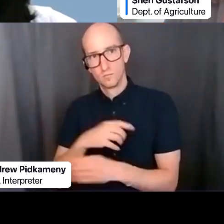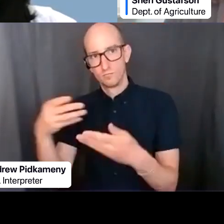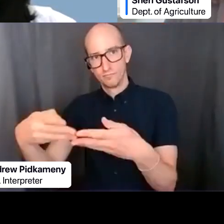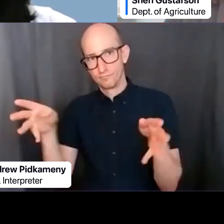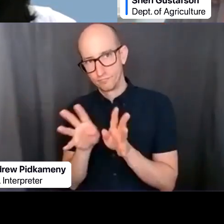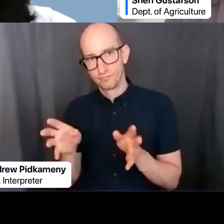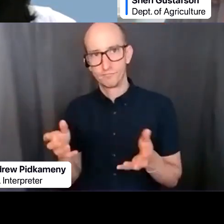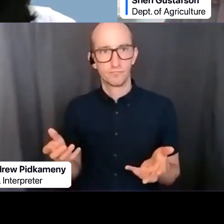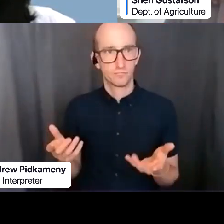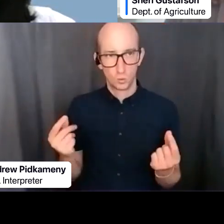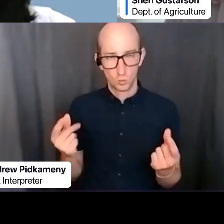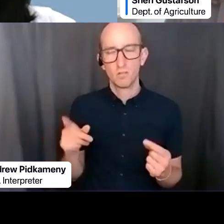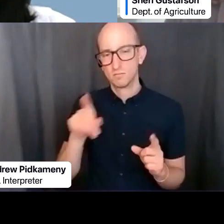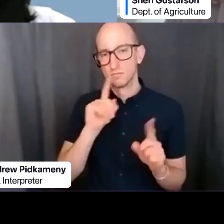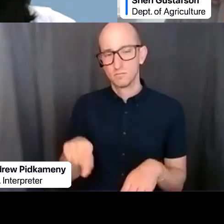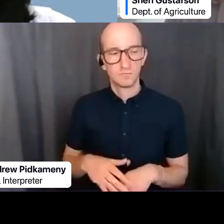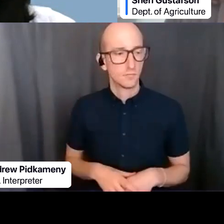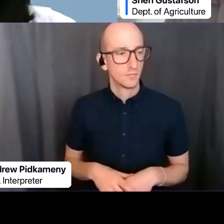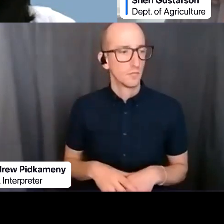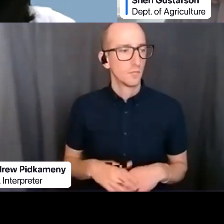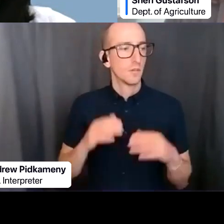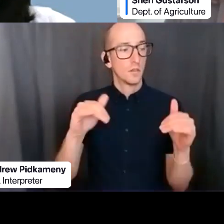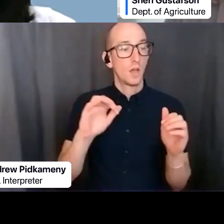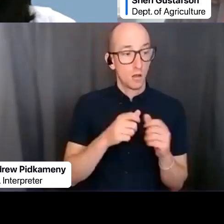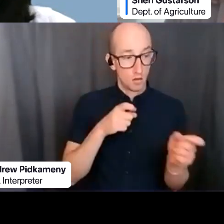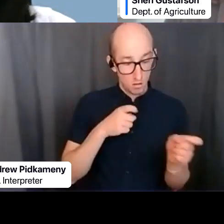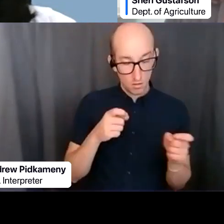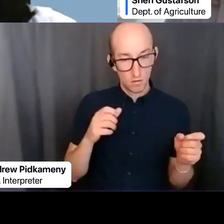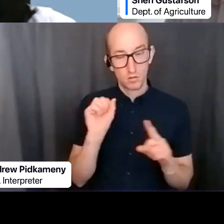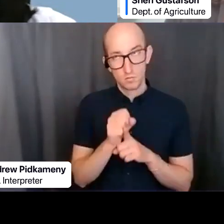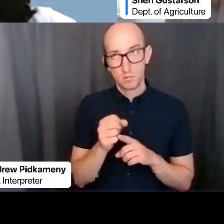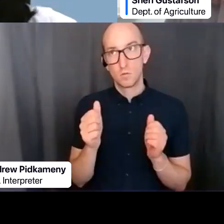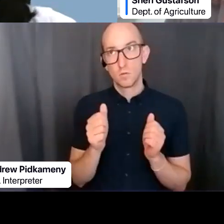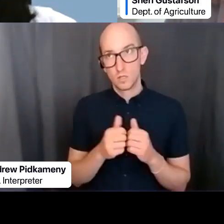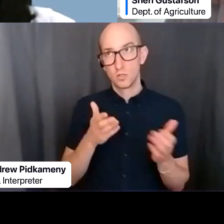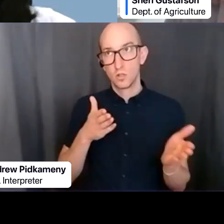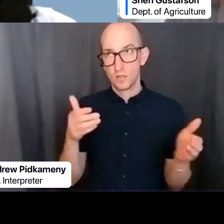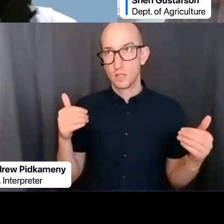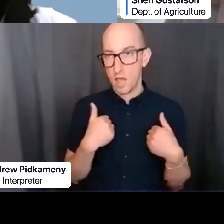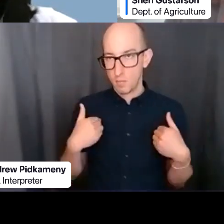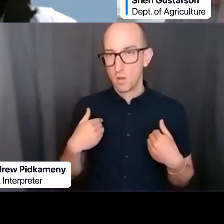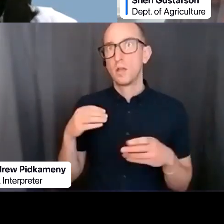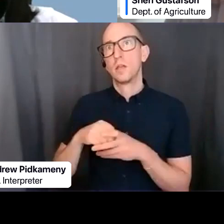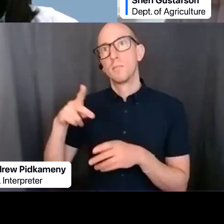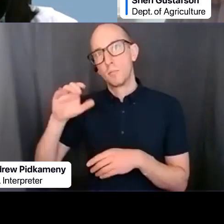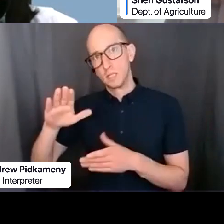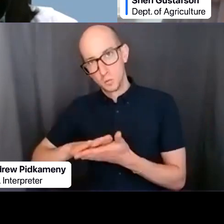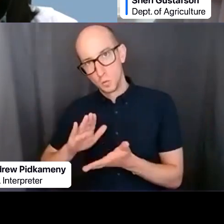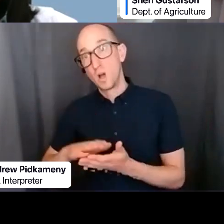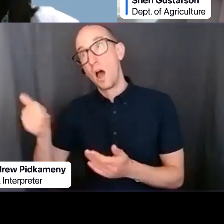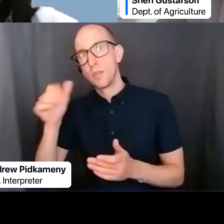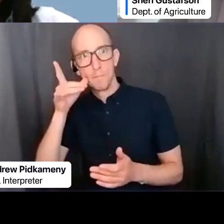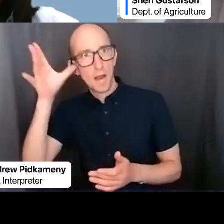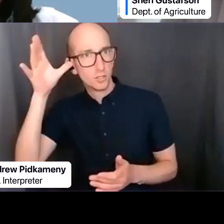Okay, how would you address issues with a service animal in a public school setting when other parents take an issue? This might be an